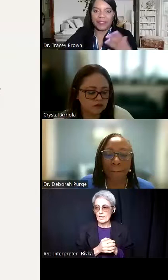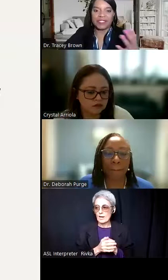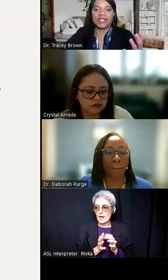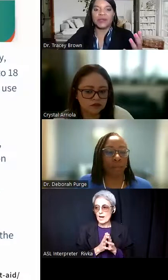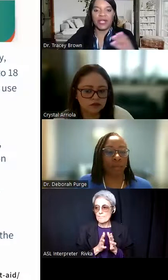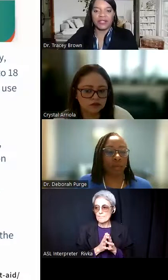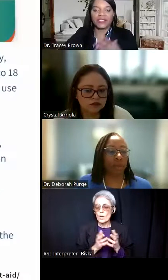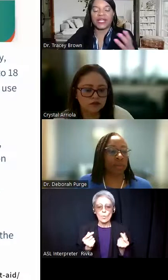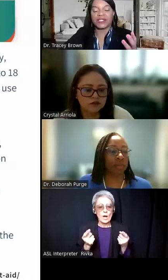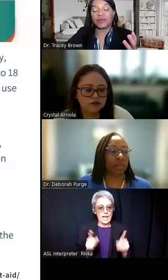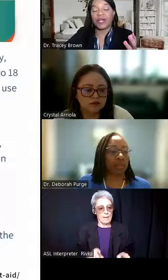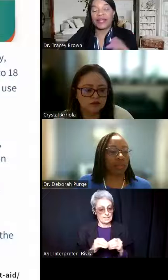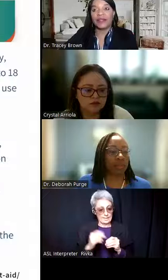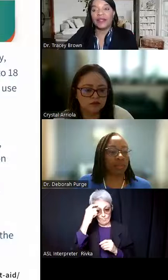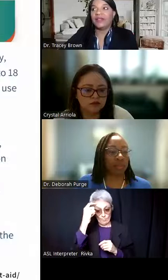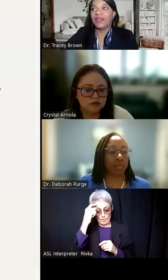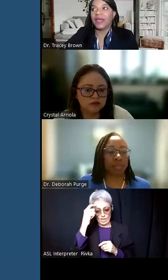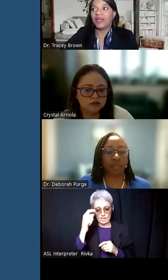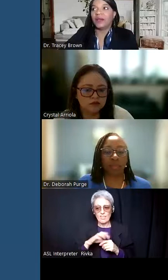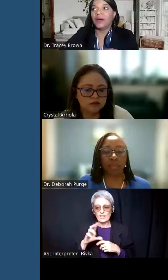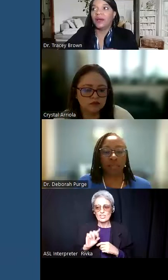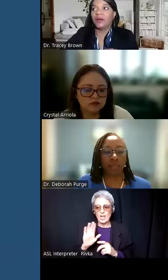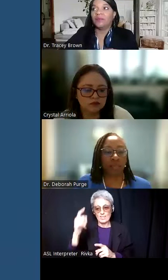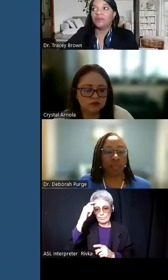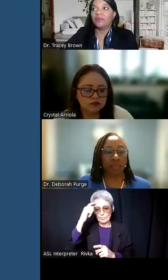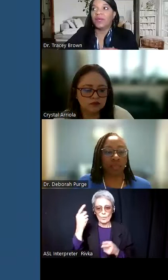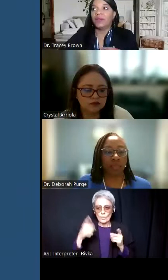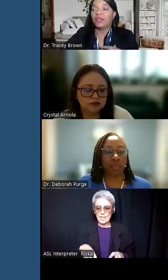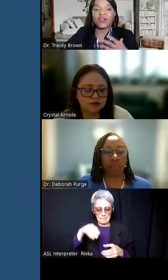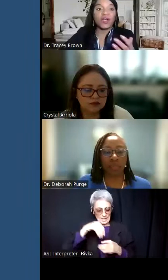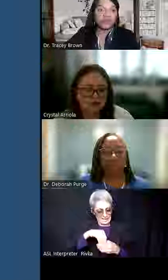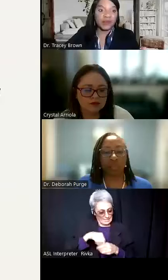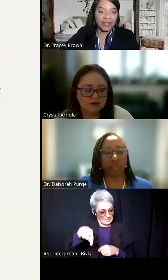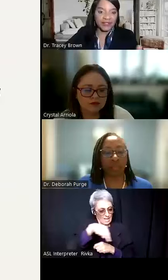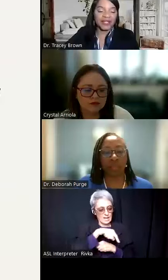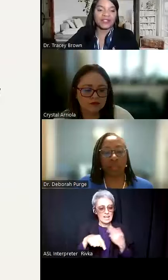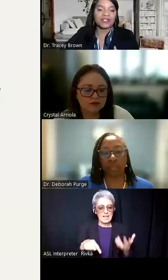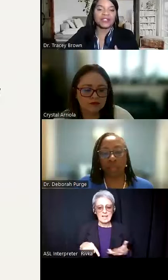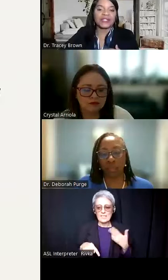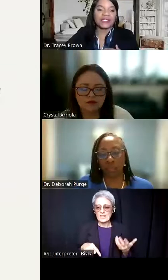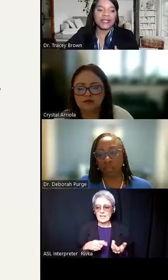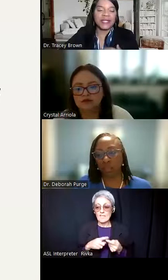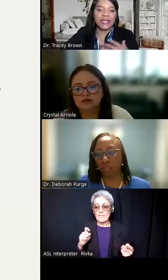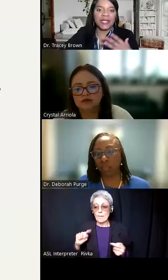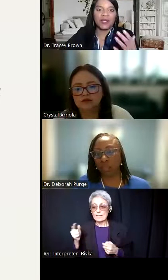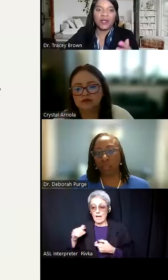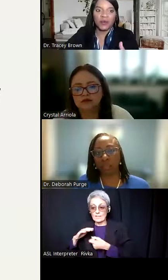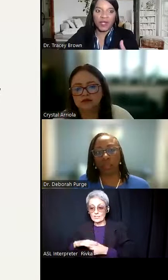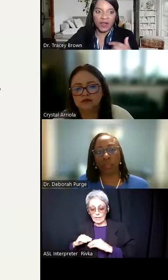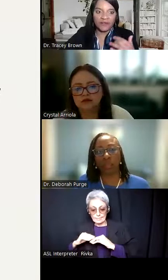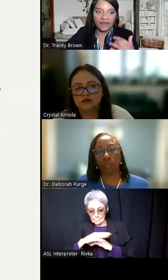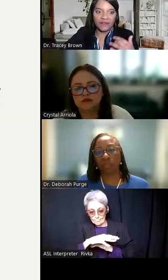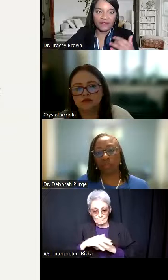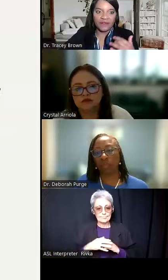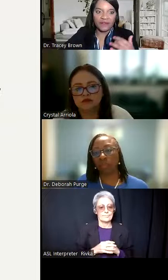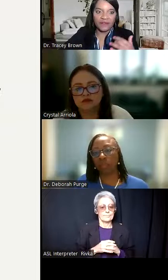what happens in the brain, this child's brain, that is caused by toxic stress. And again, we